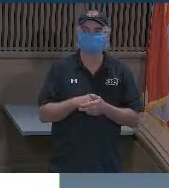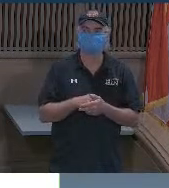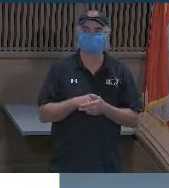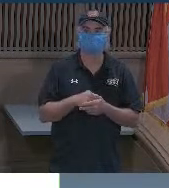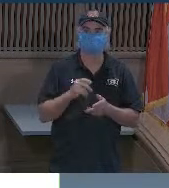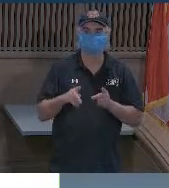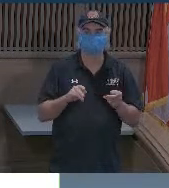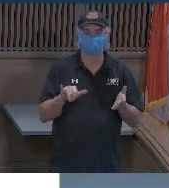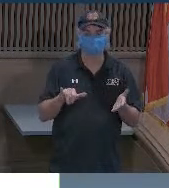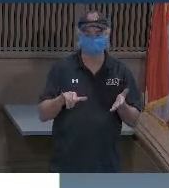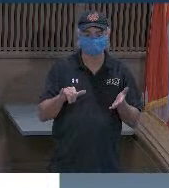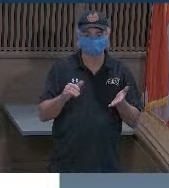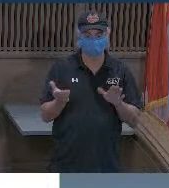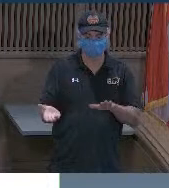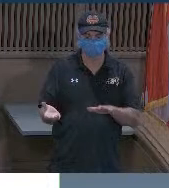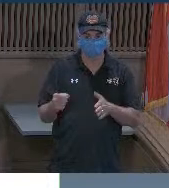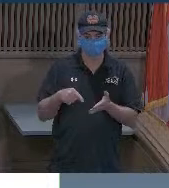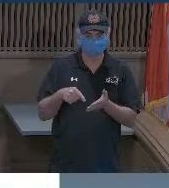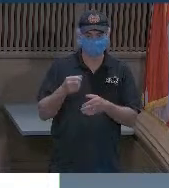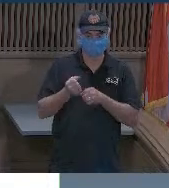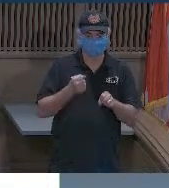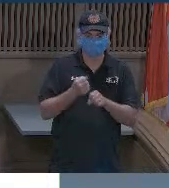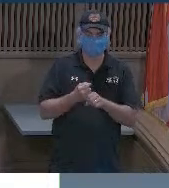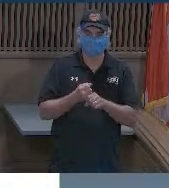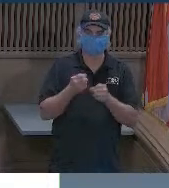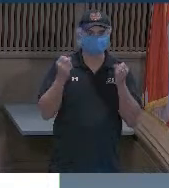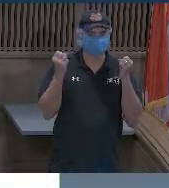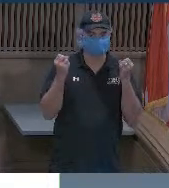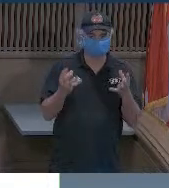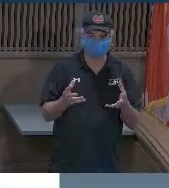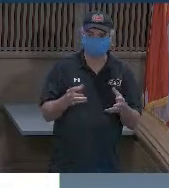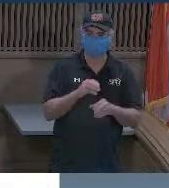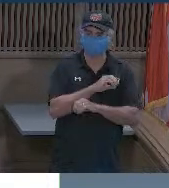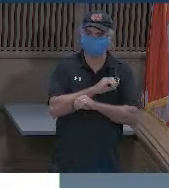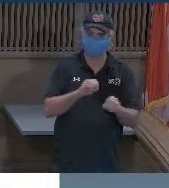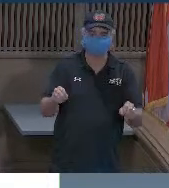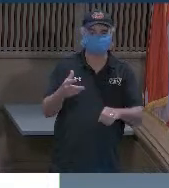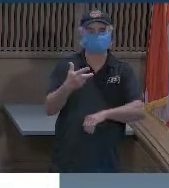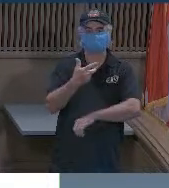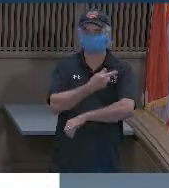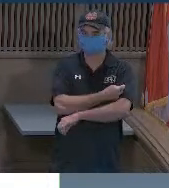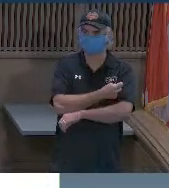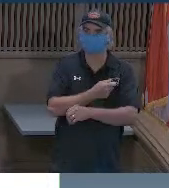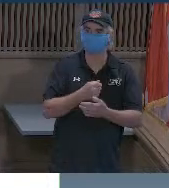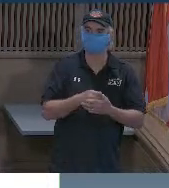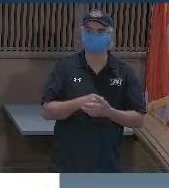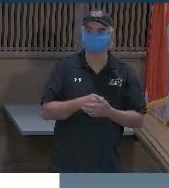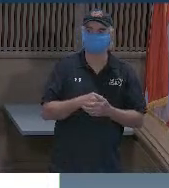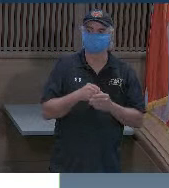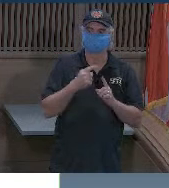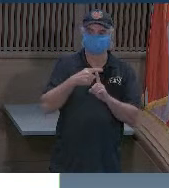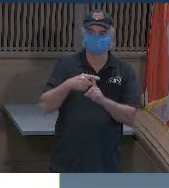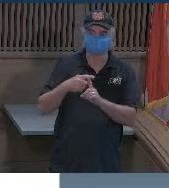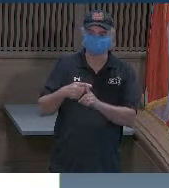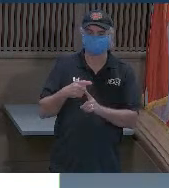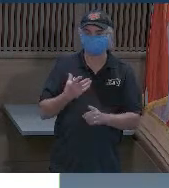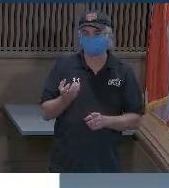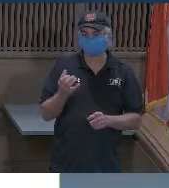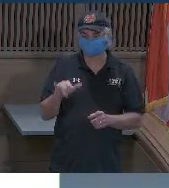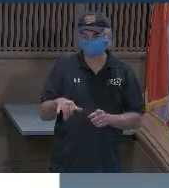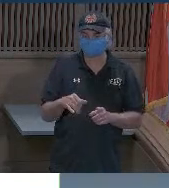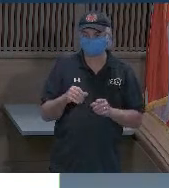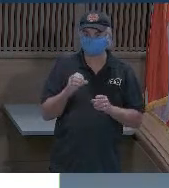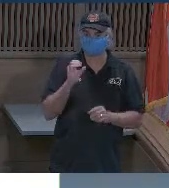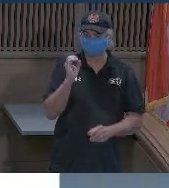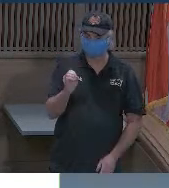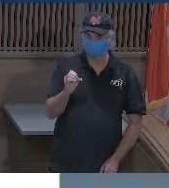year who were unvaccinated. The positivity rate, as I said, you'd like it to be 0, but as